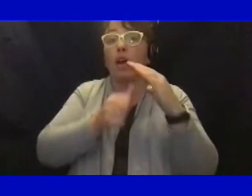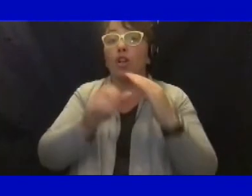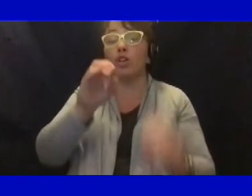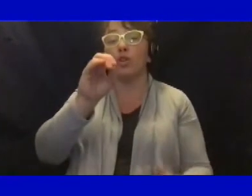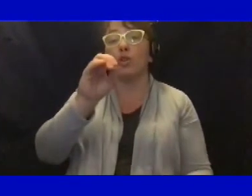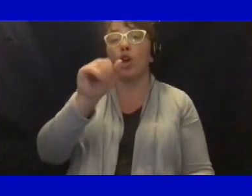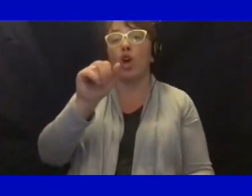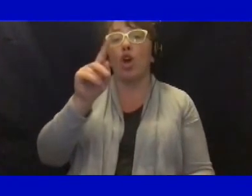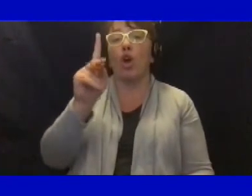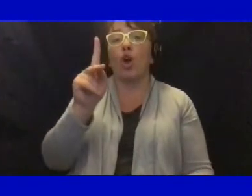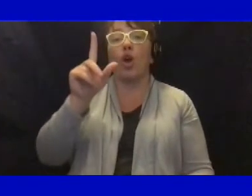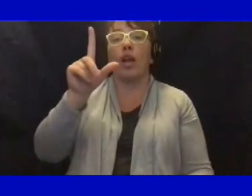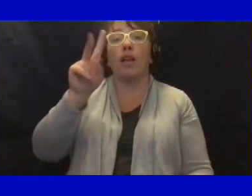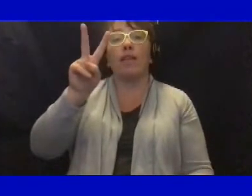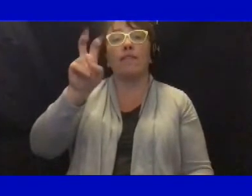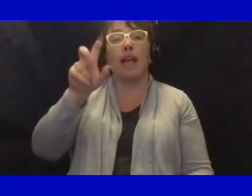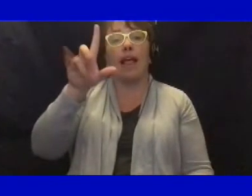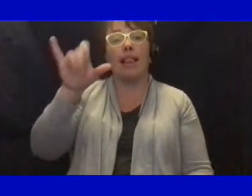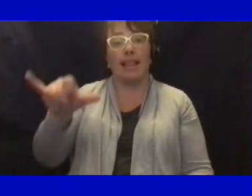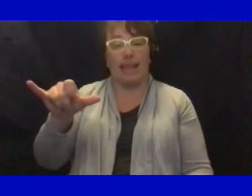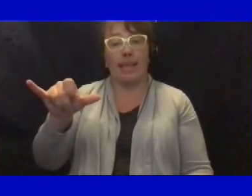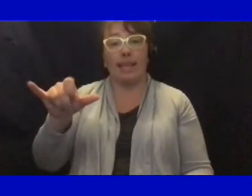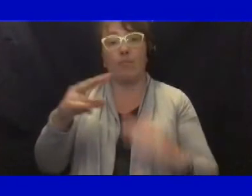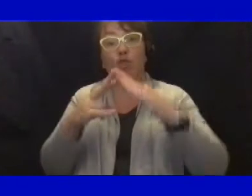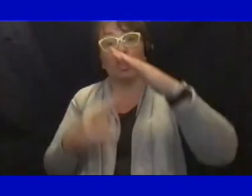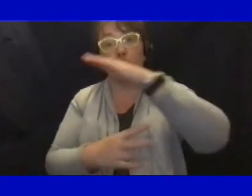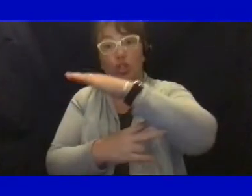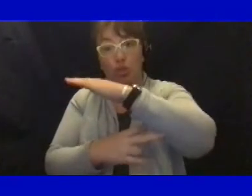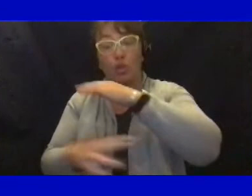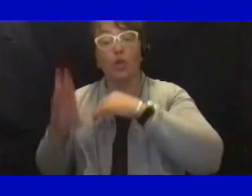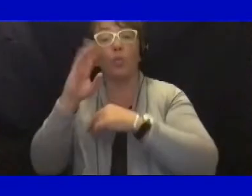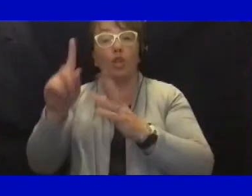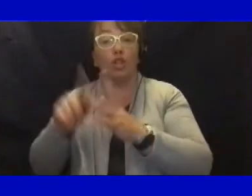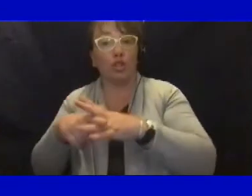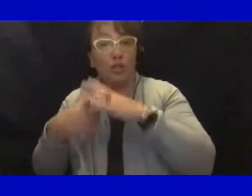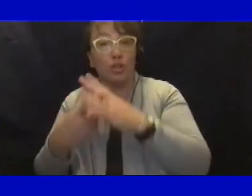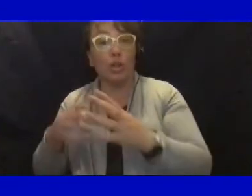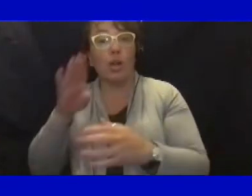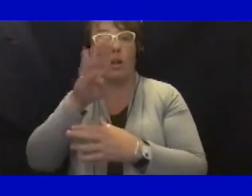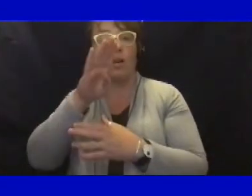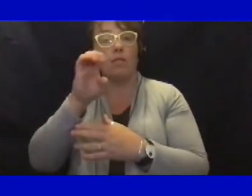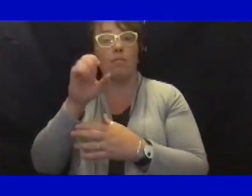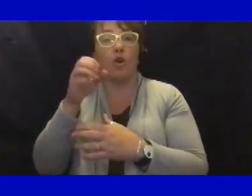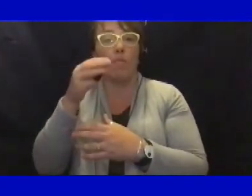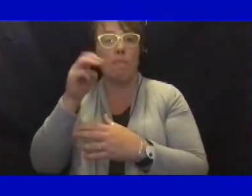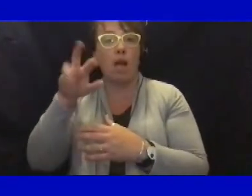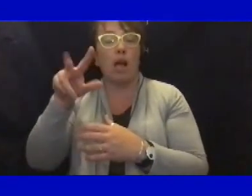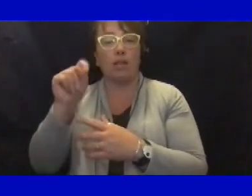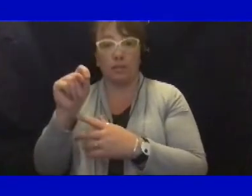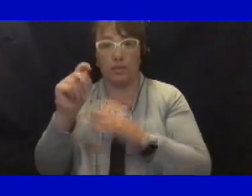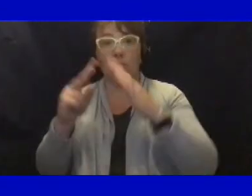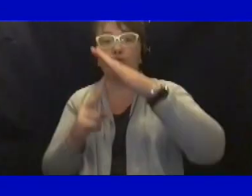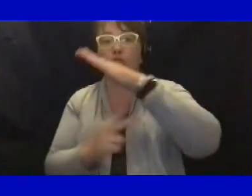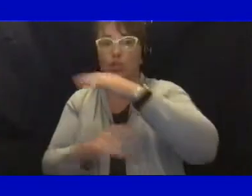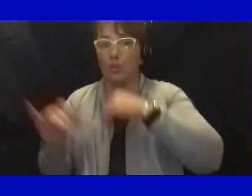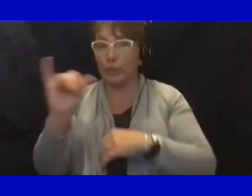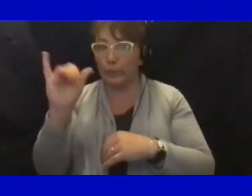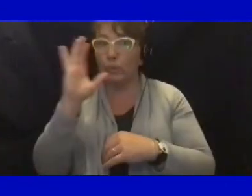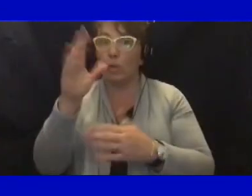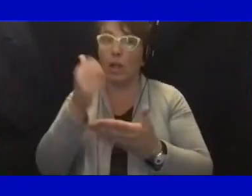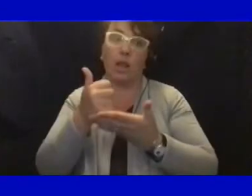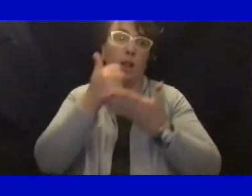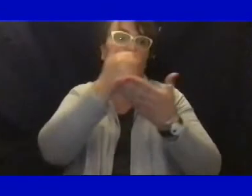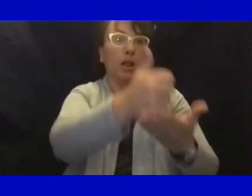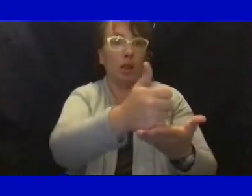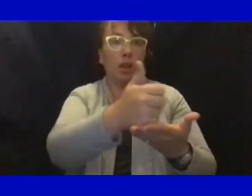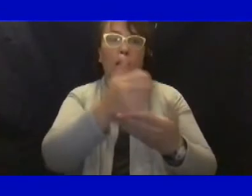also doing work. We're going to start a project on the Beaumont Bridge here in a few weeks, and the goal of that project is to improve the bridge so that that bridge is going to be